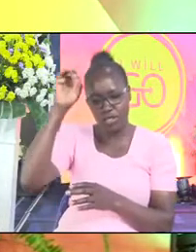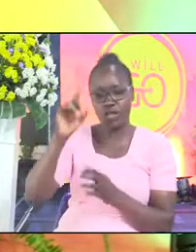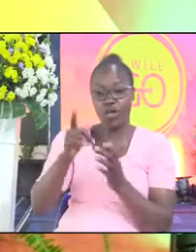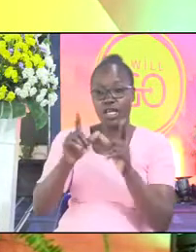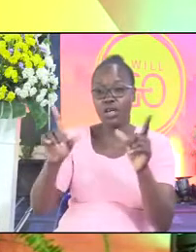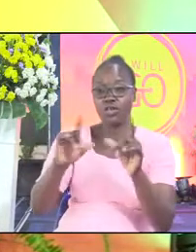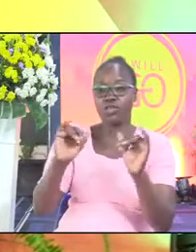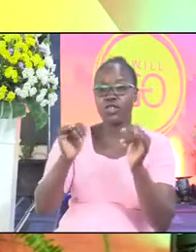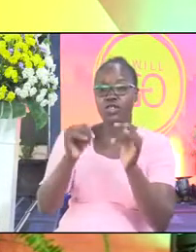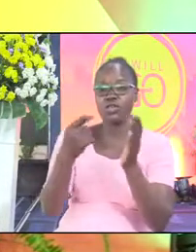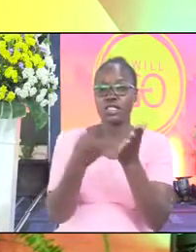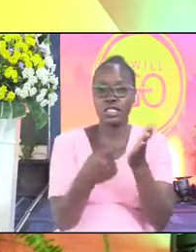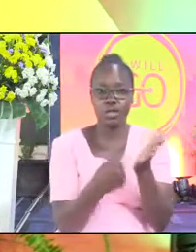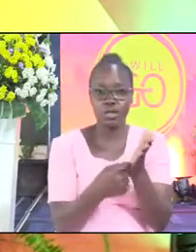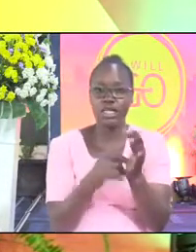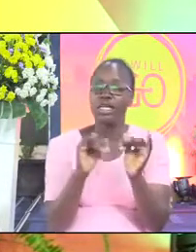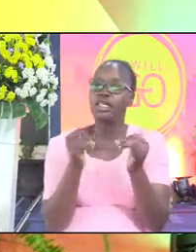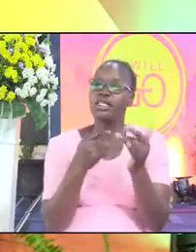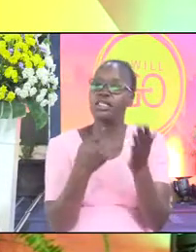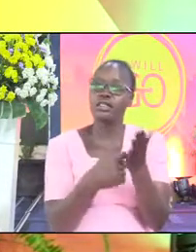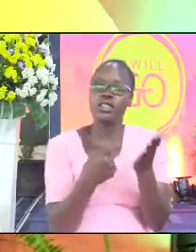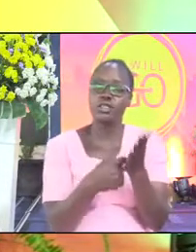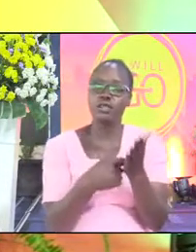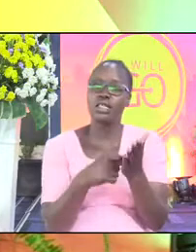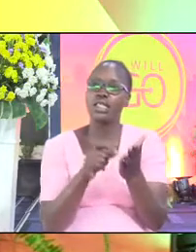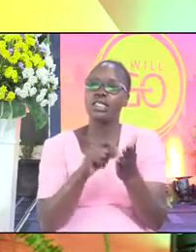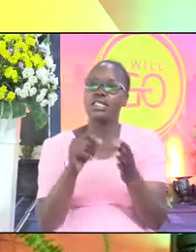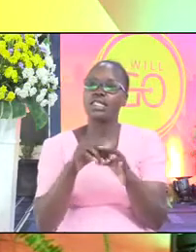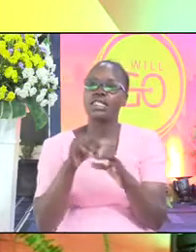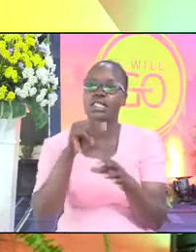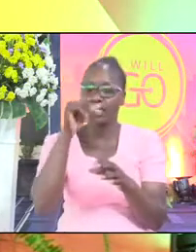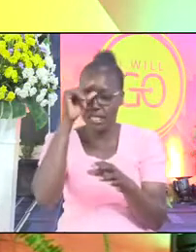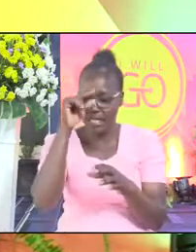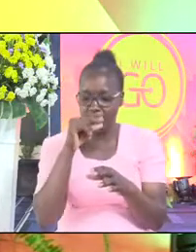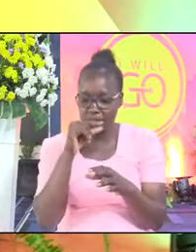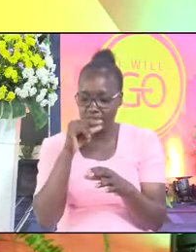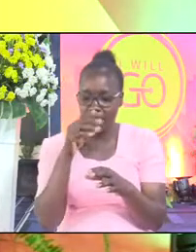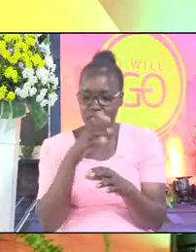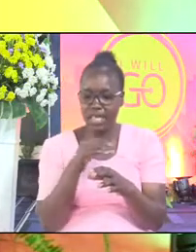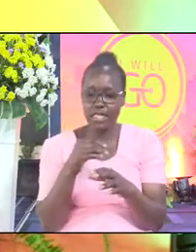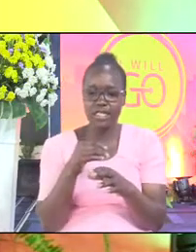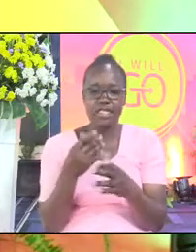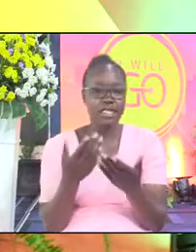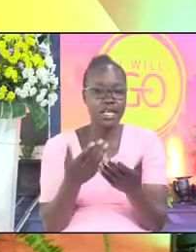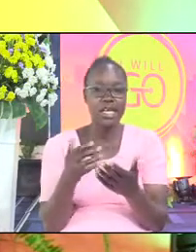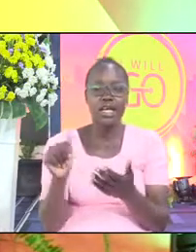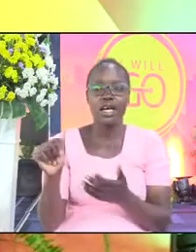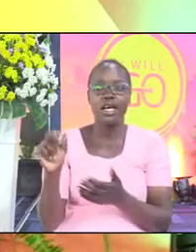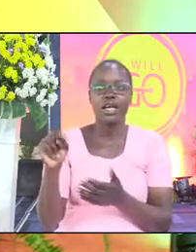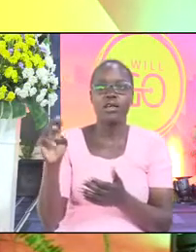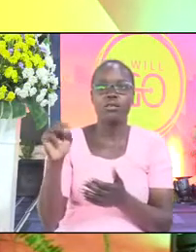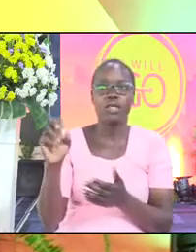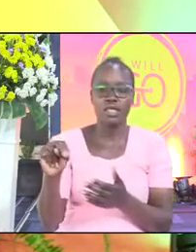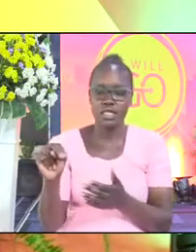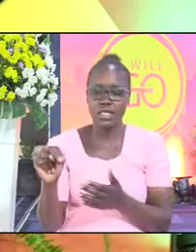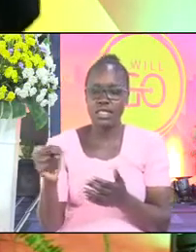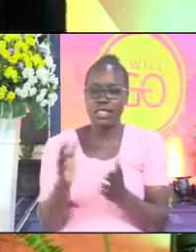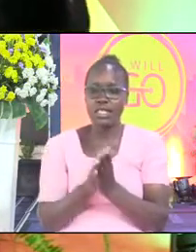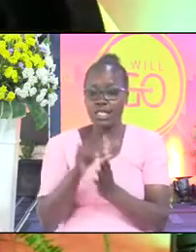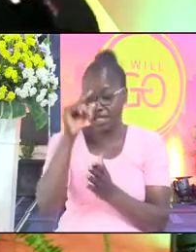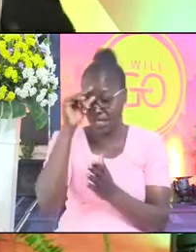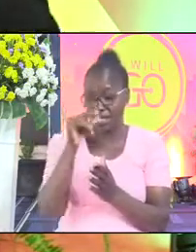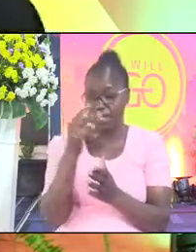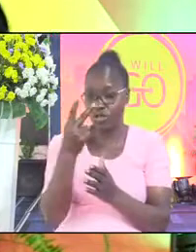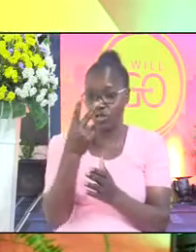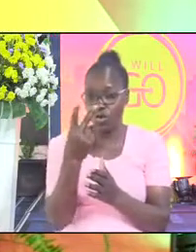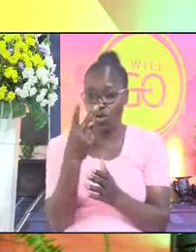New Testament, the New Testament was written in Greek and Aramaic. And in the Greek, there are two